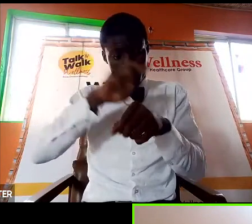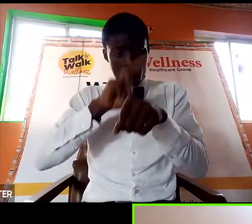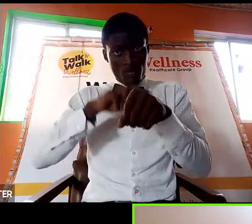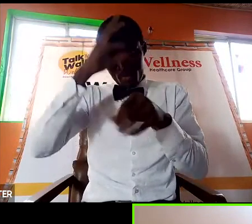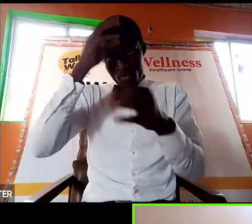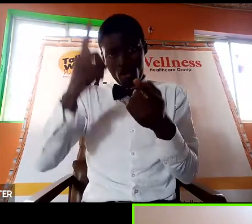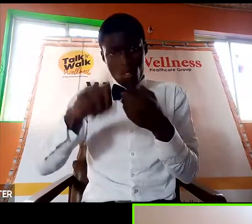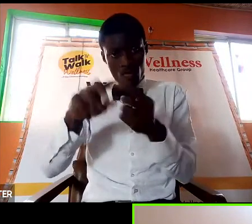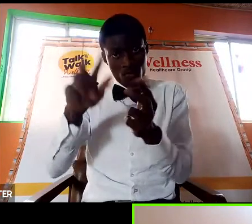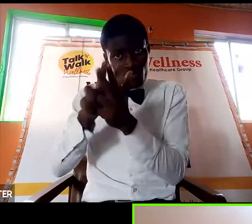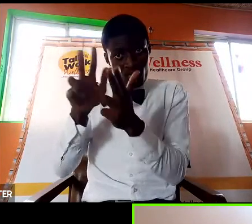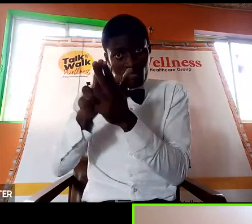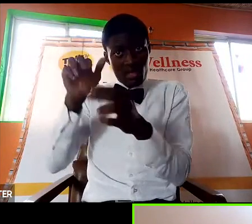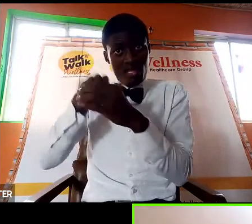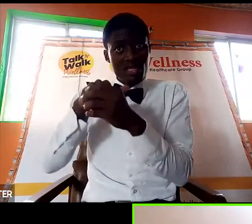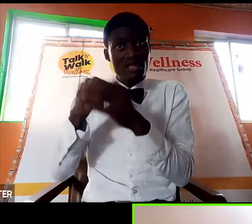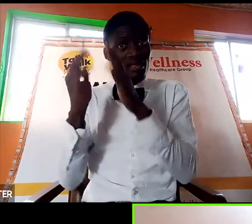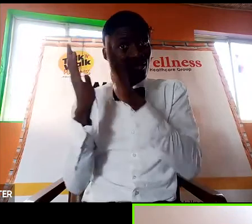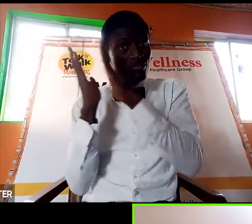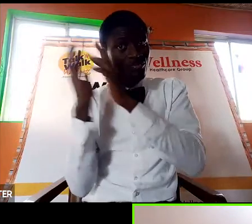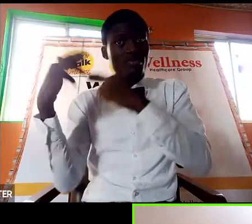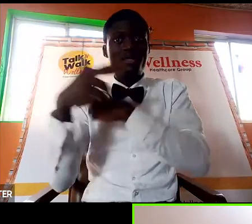in the bedroom, it's not working for his brain.